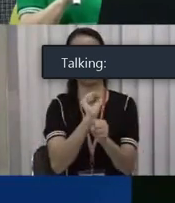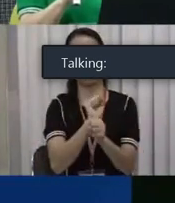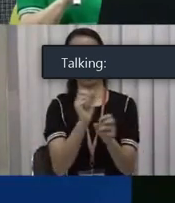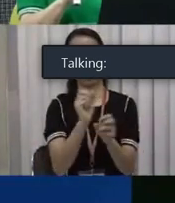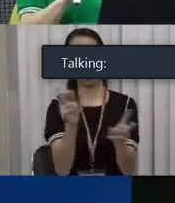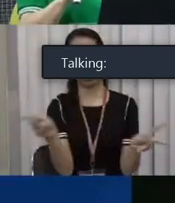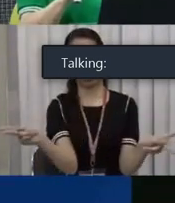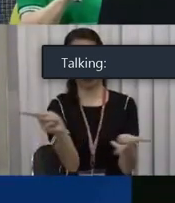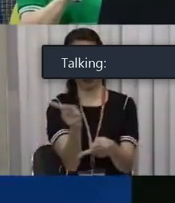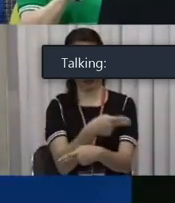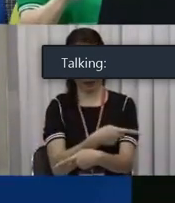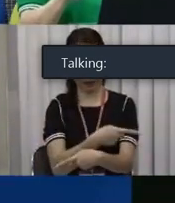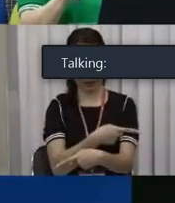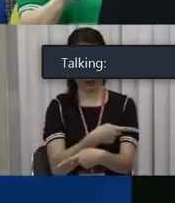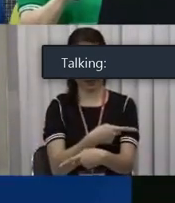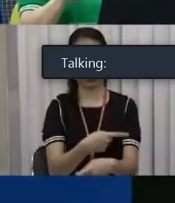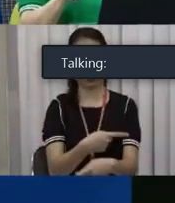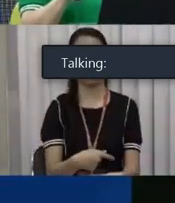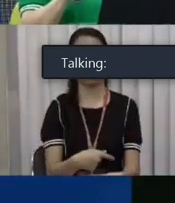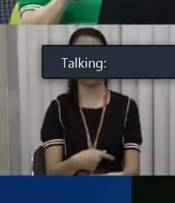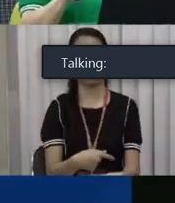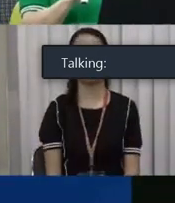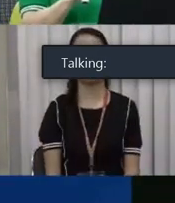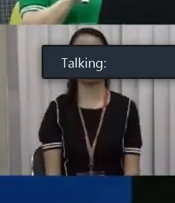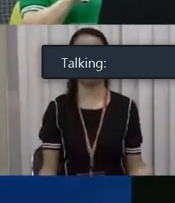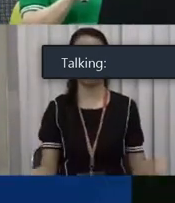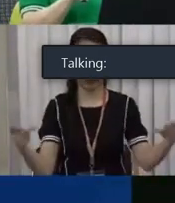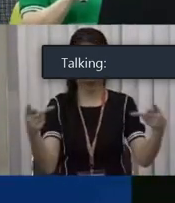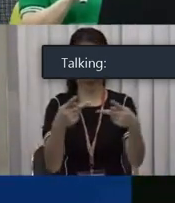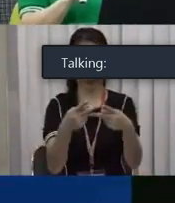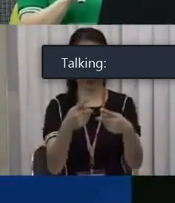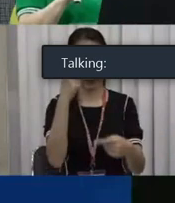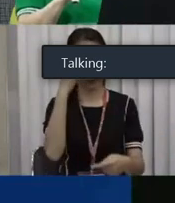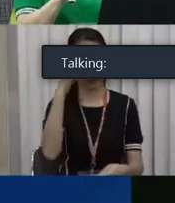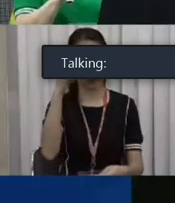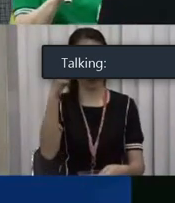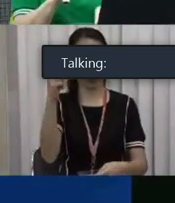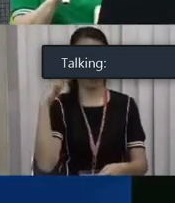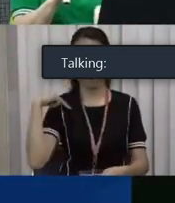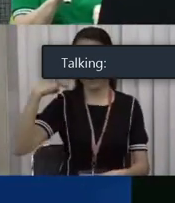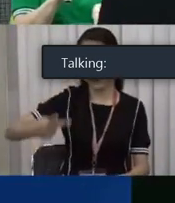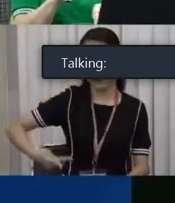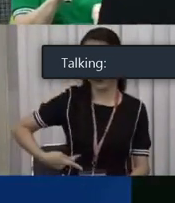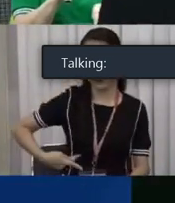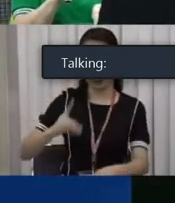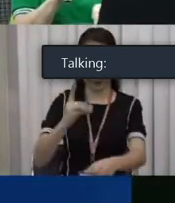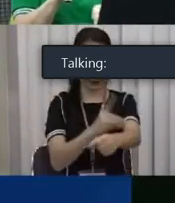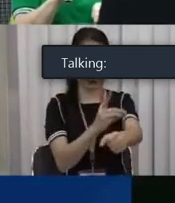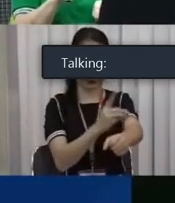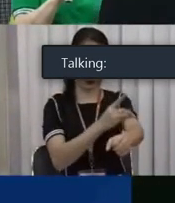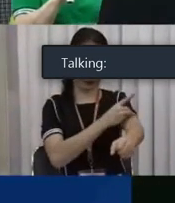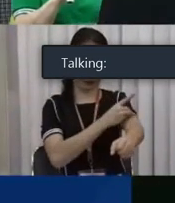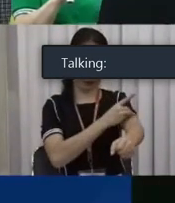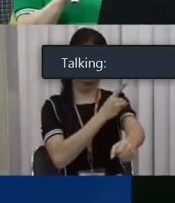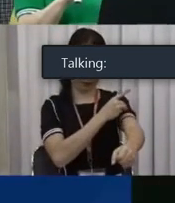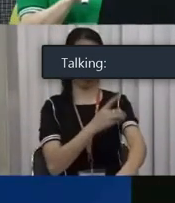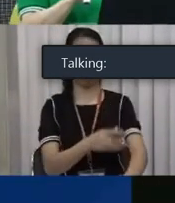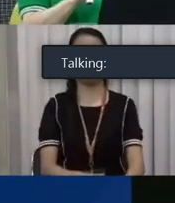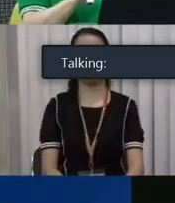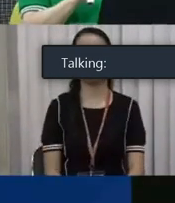protection for the families and better prospects for personal development.